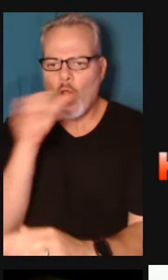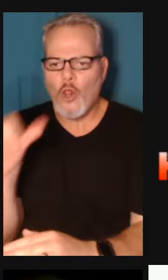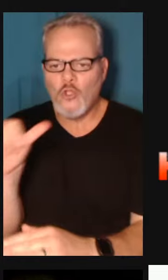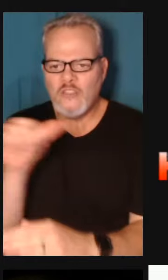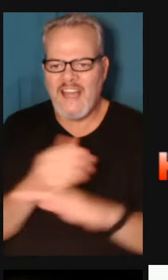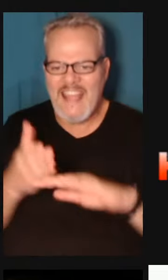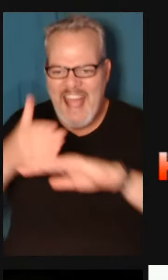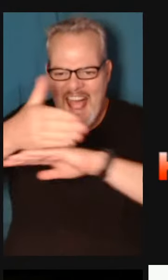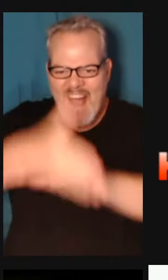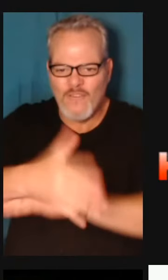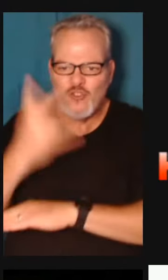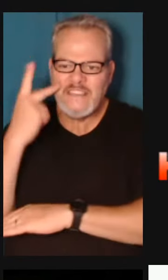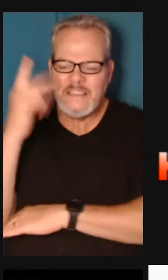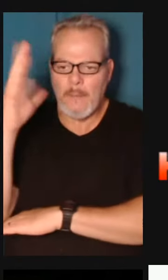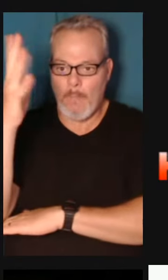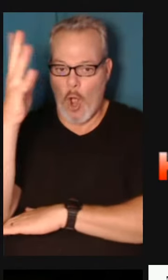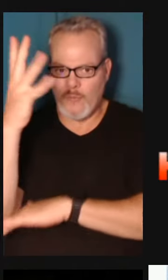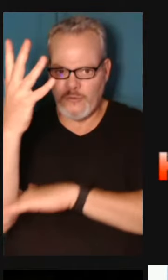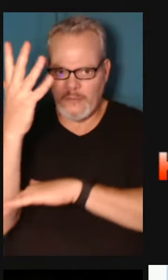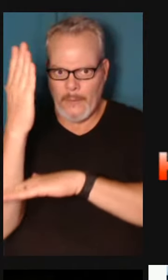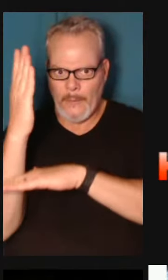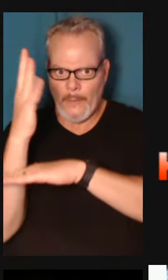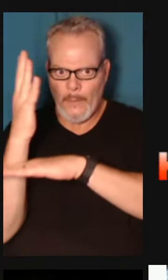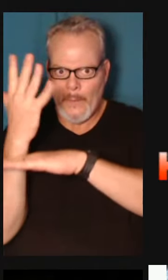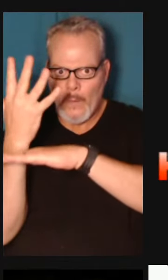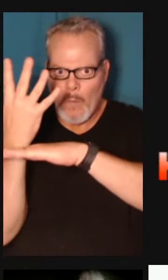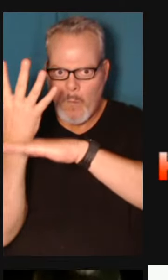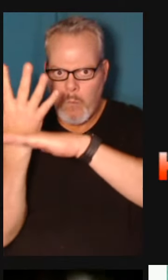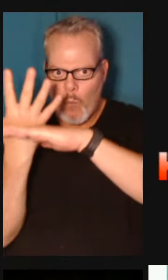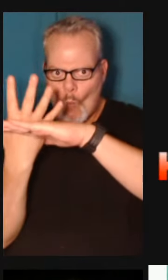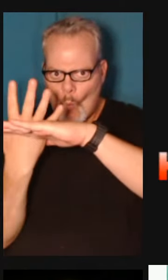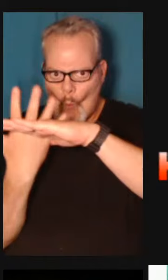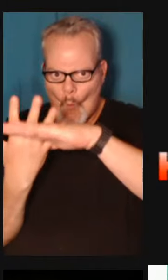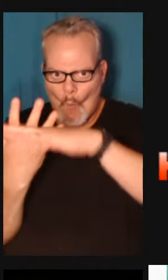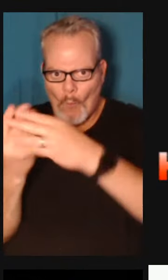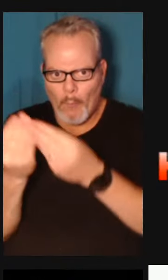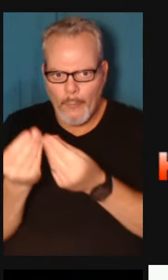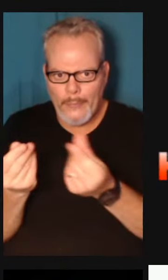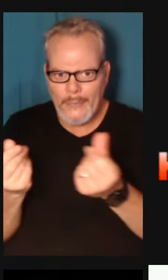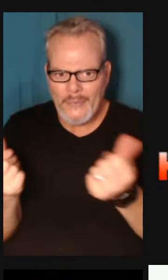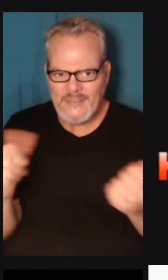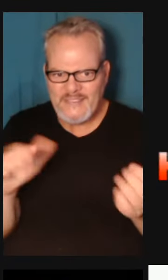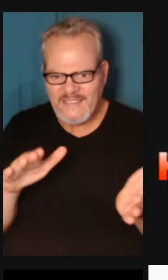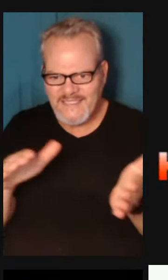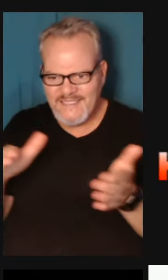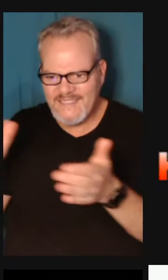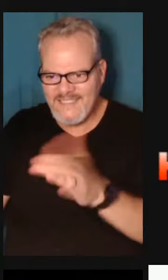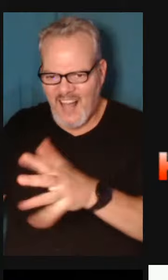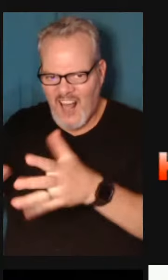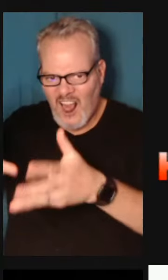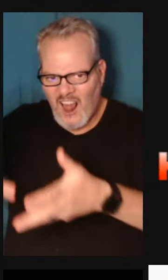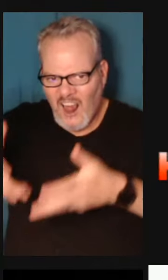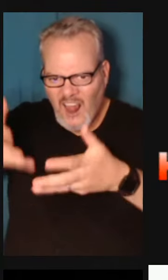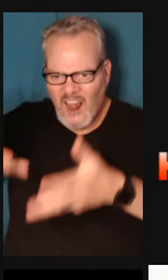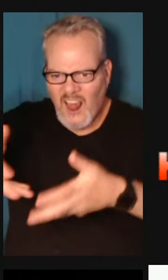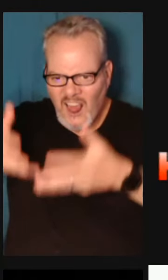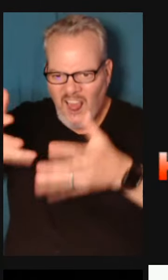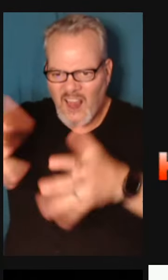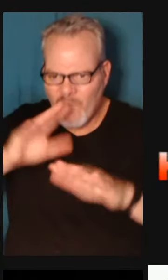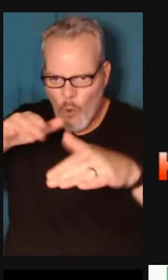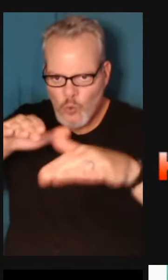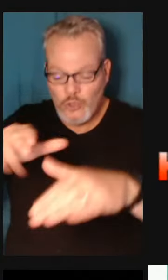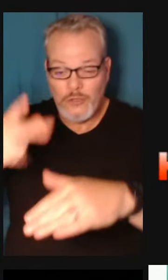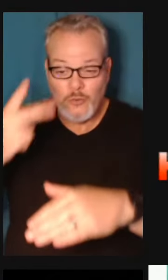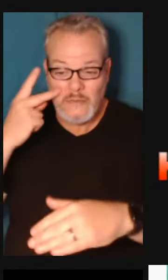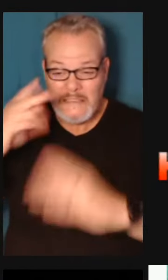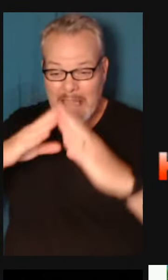palm trees had died, sitting in the ocean for too long. And then further along at Punalu'u, houses that got swept